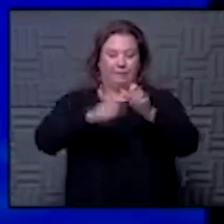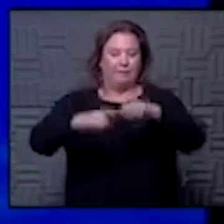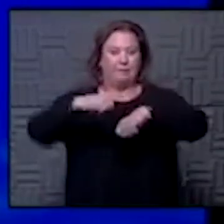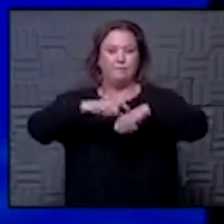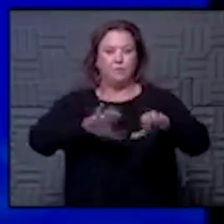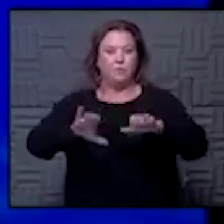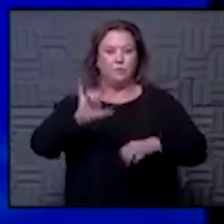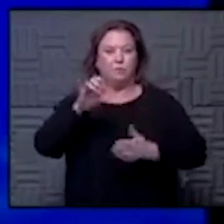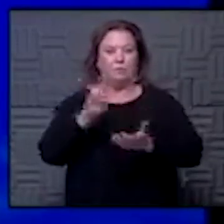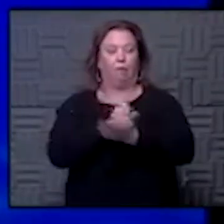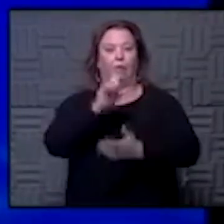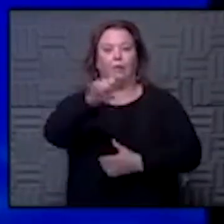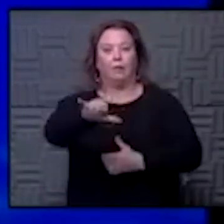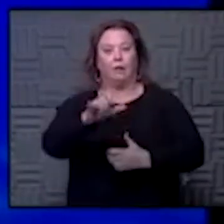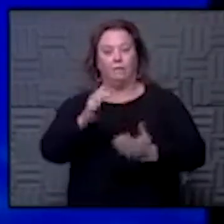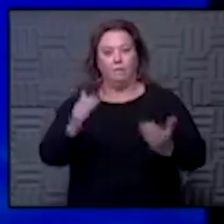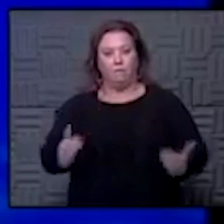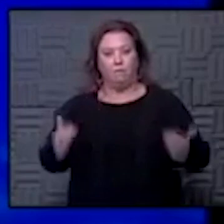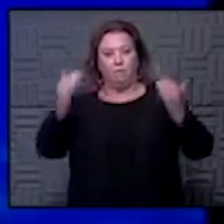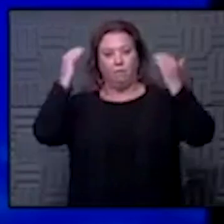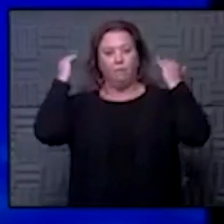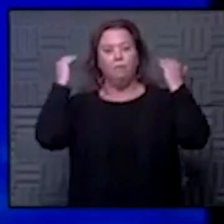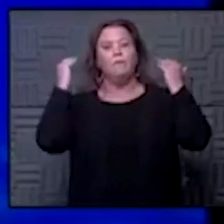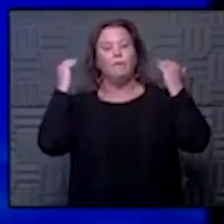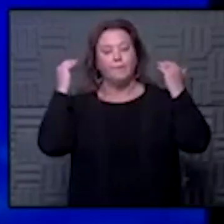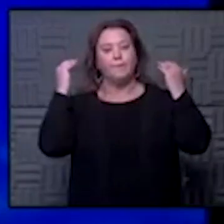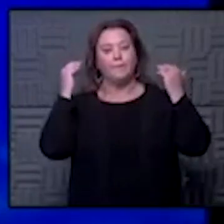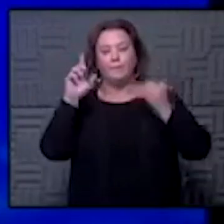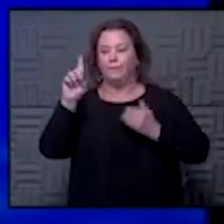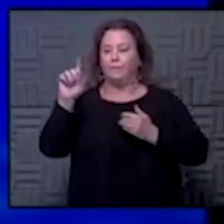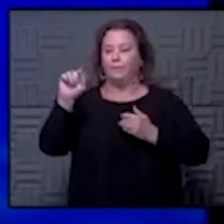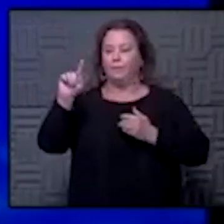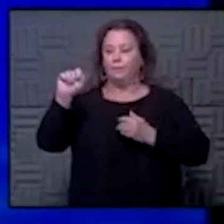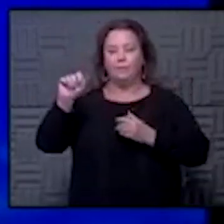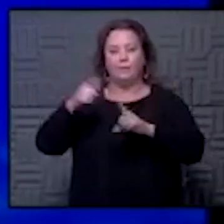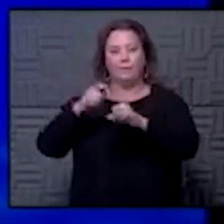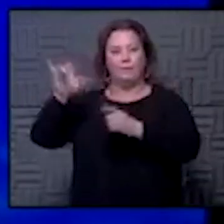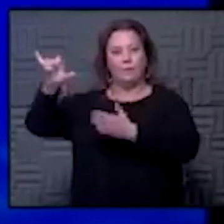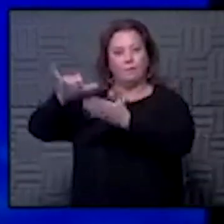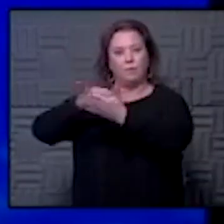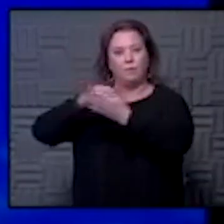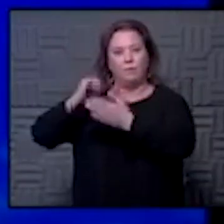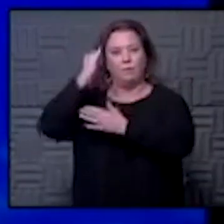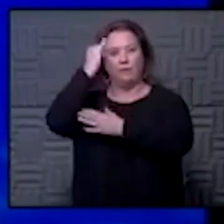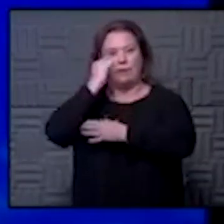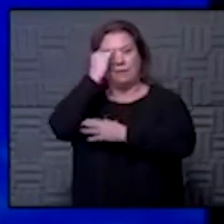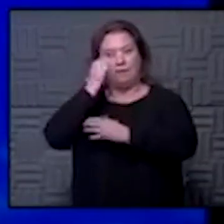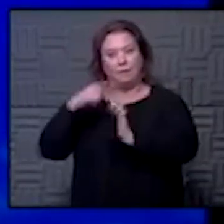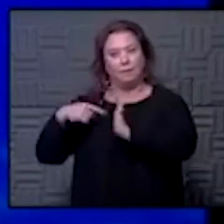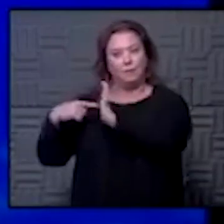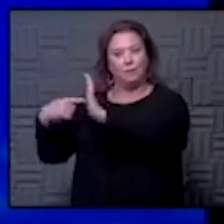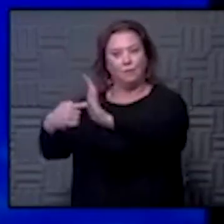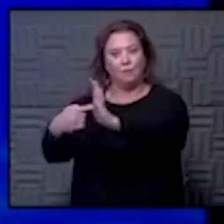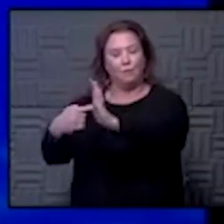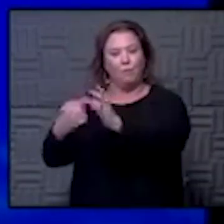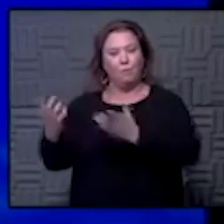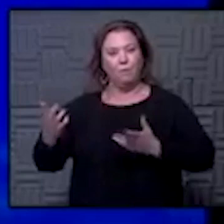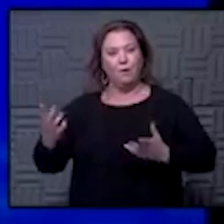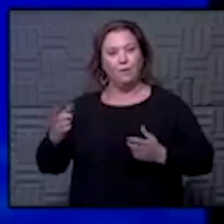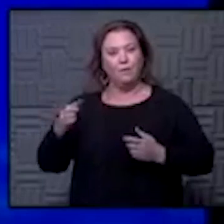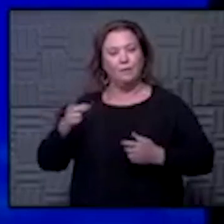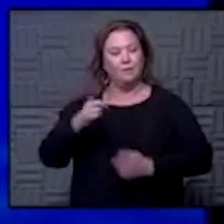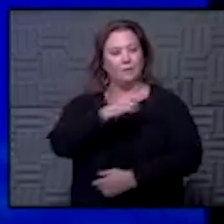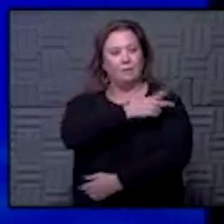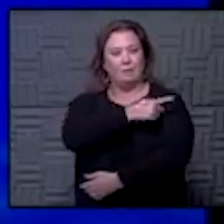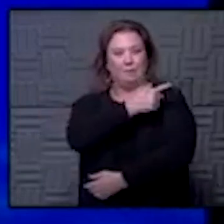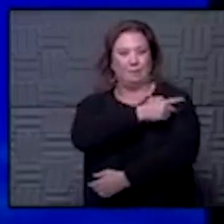measures, if you're that overwhelmed, I think the data out of New York and Italy and other places show that,